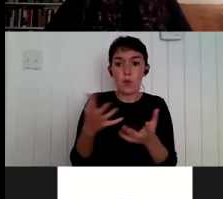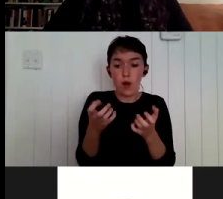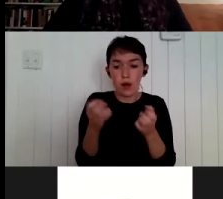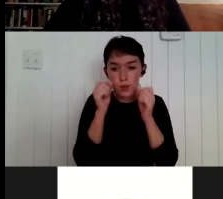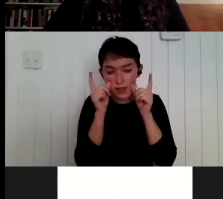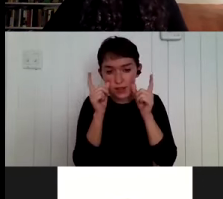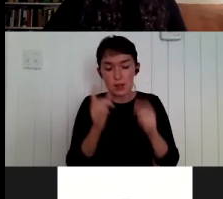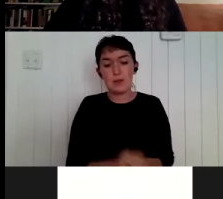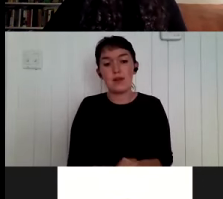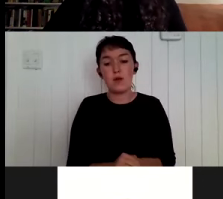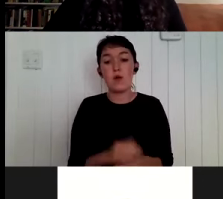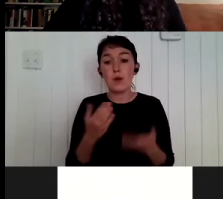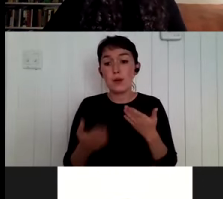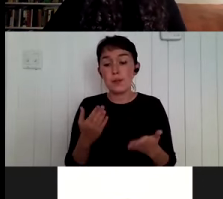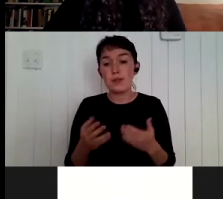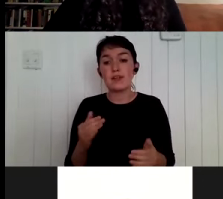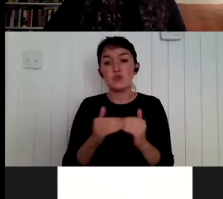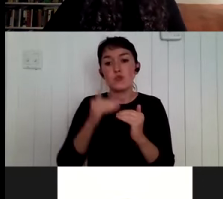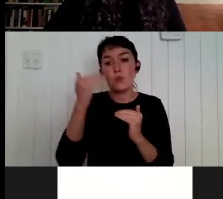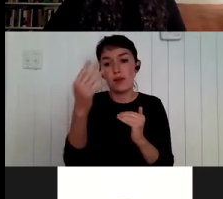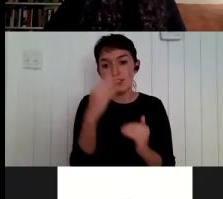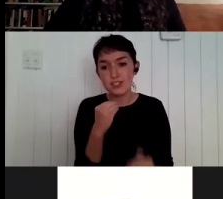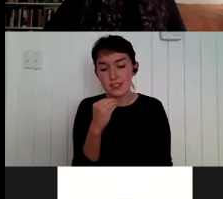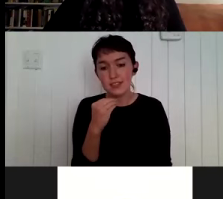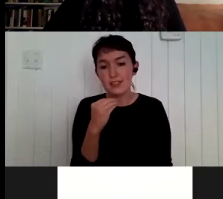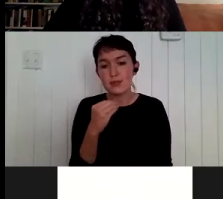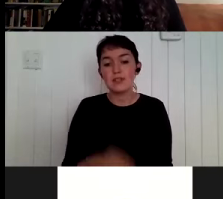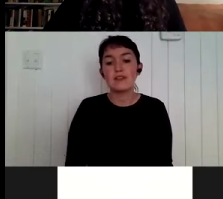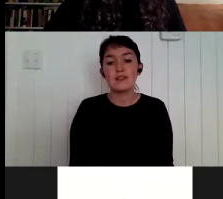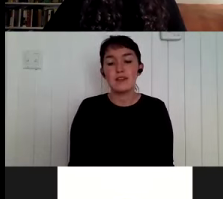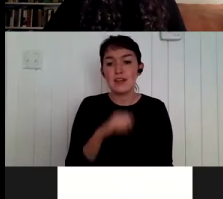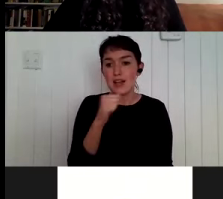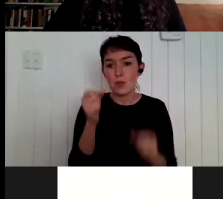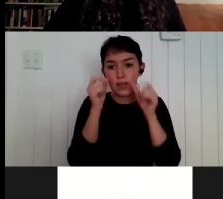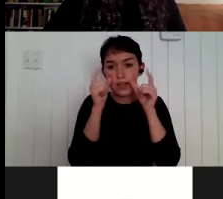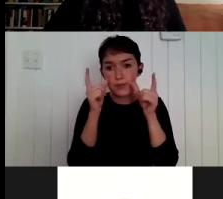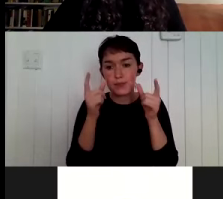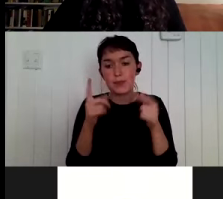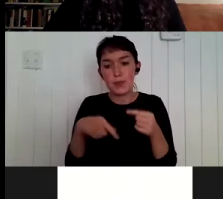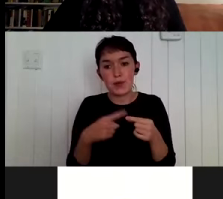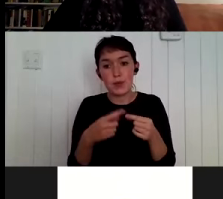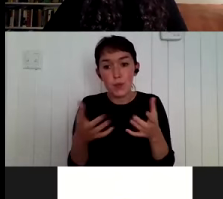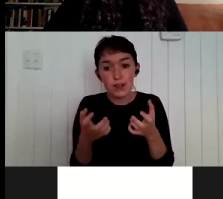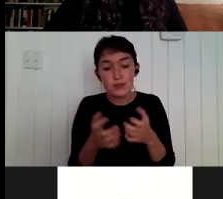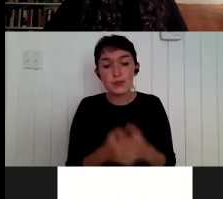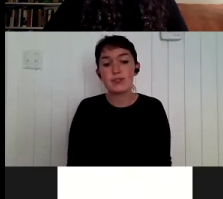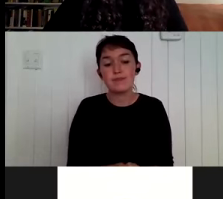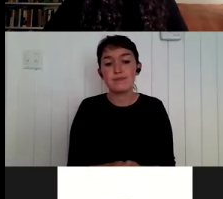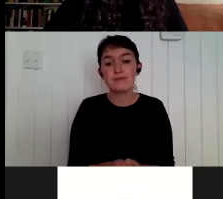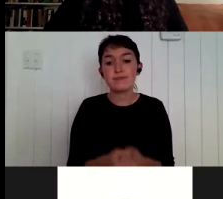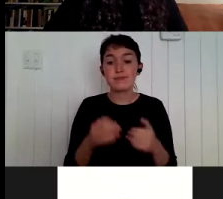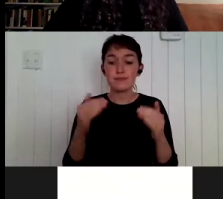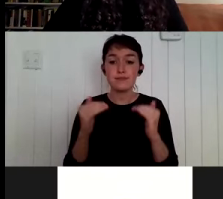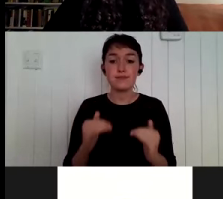of this, of spending too much time sleeping and not being able to get up when they want to get up. We know in post-traumatic stress